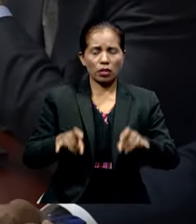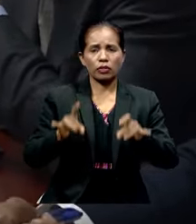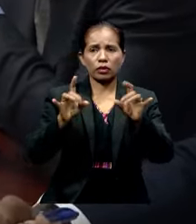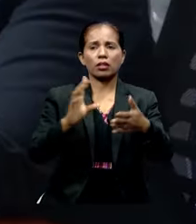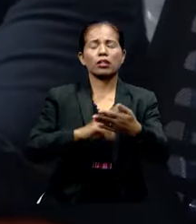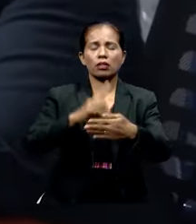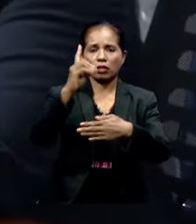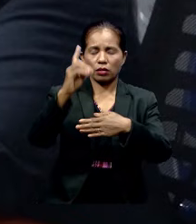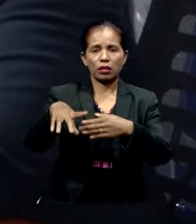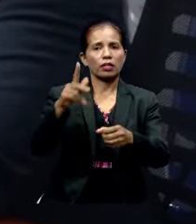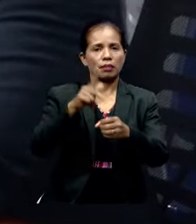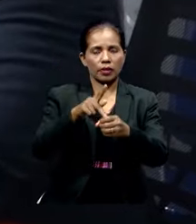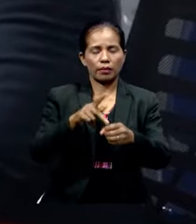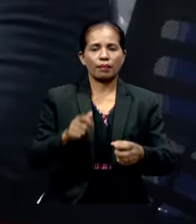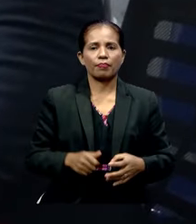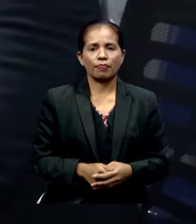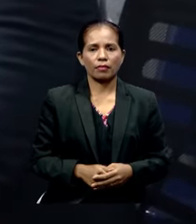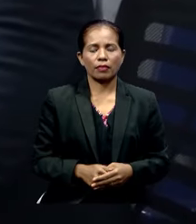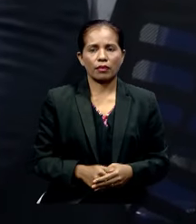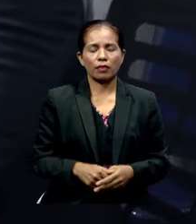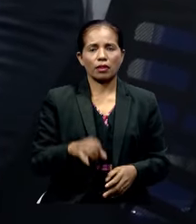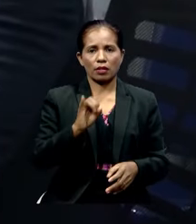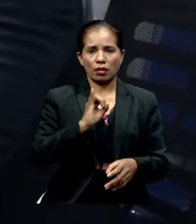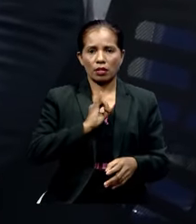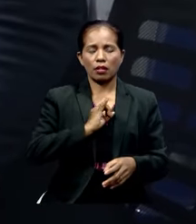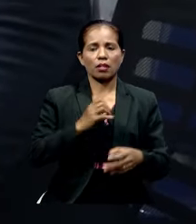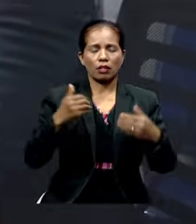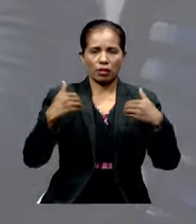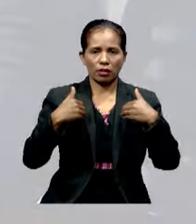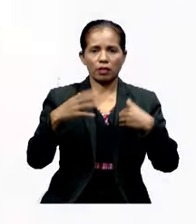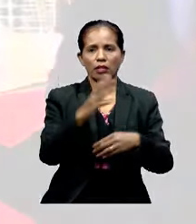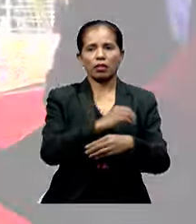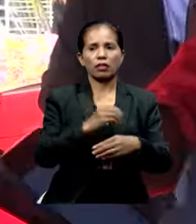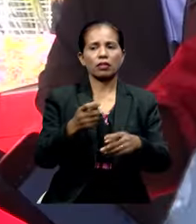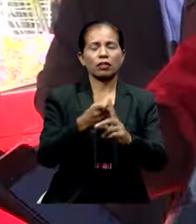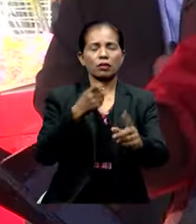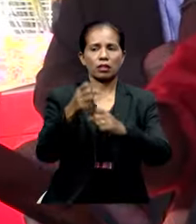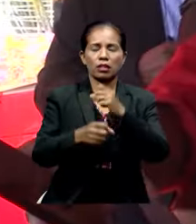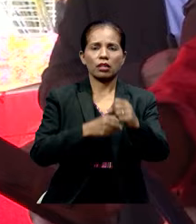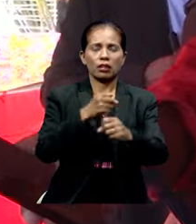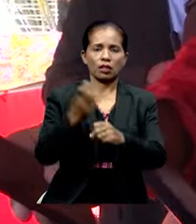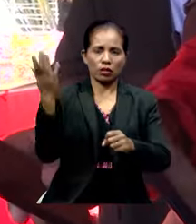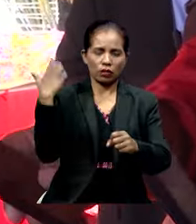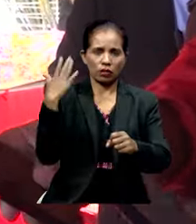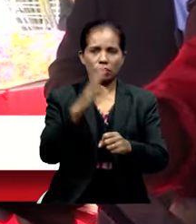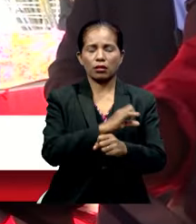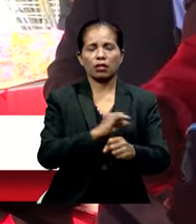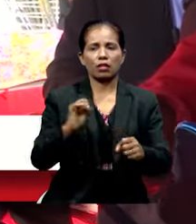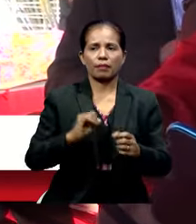desenvolve Greater Sunrise. I have to say that not only from last week, but